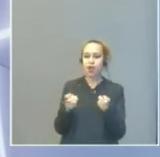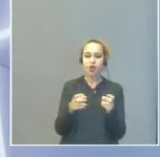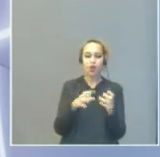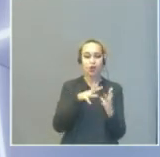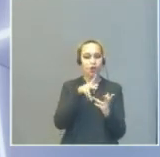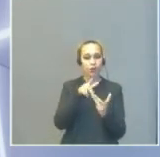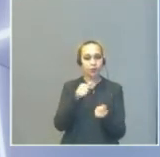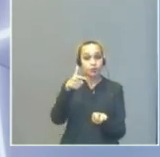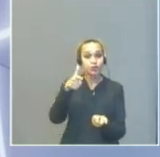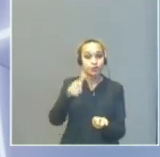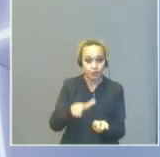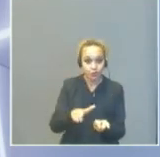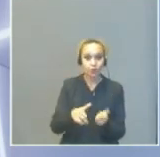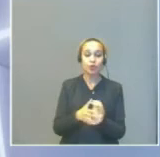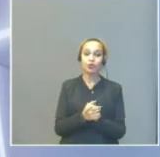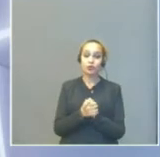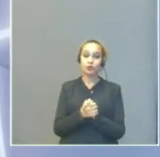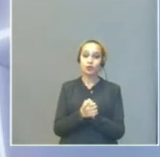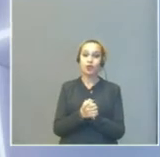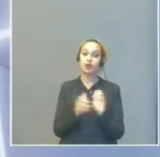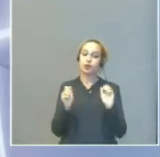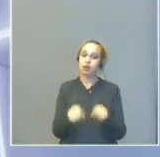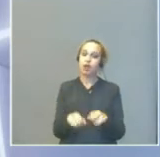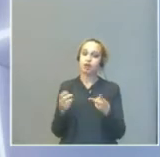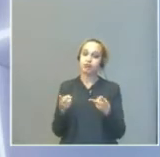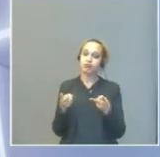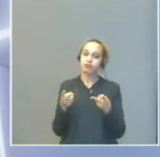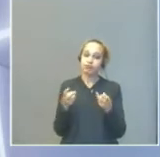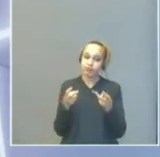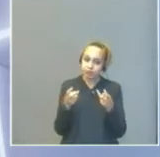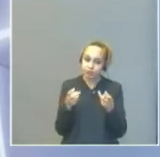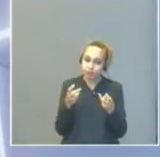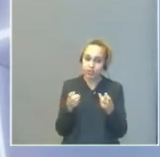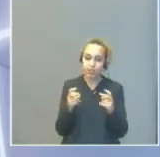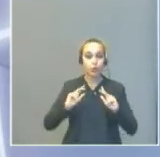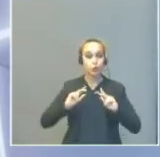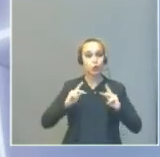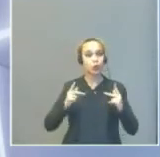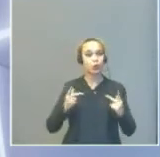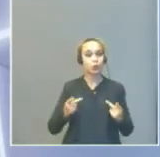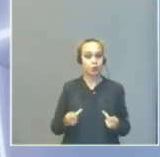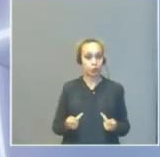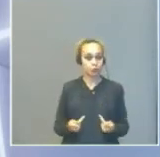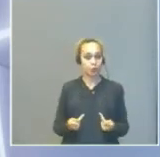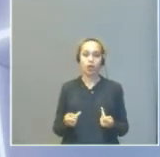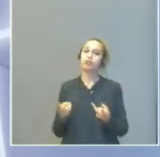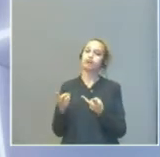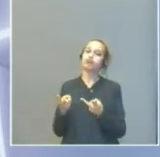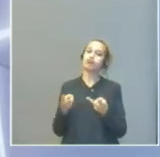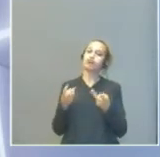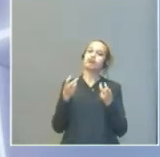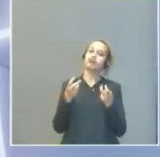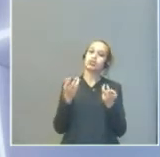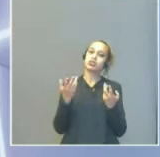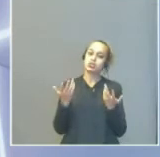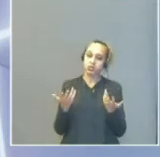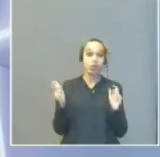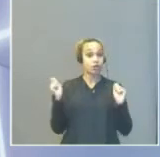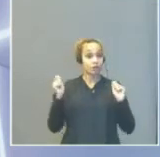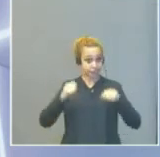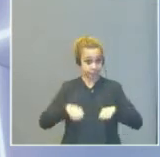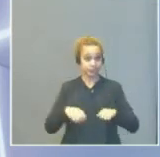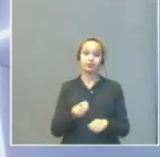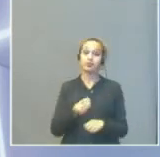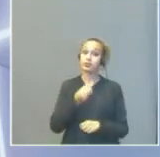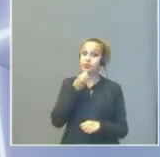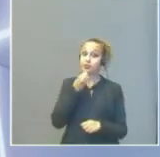listen to ourselves, to listen to the modern human. Only by listening might we have a chance